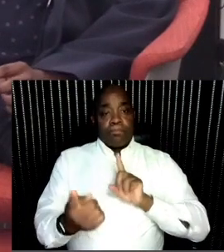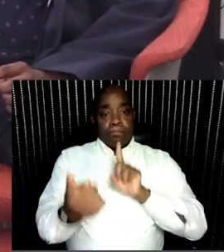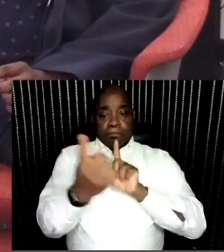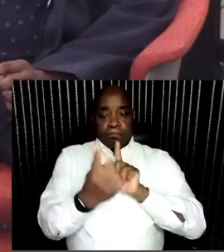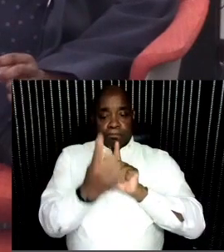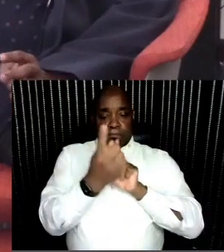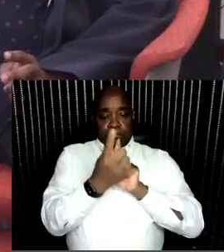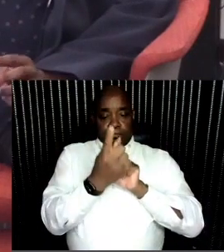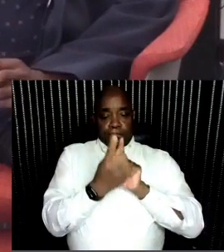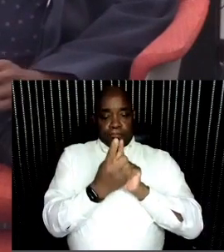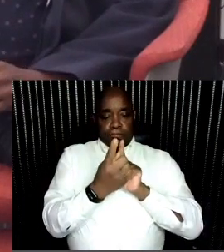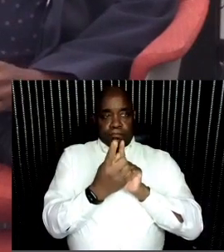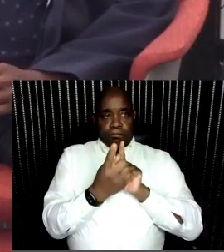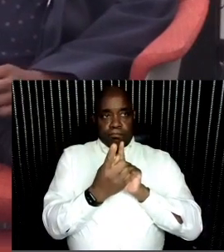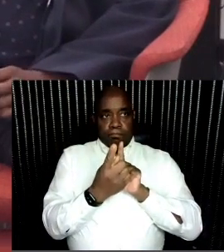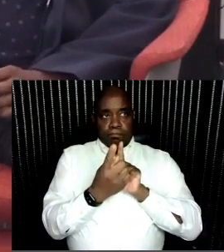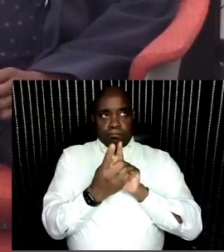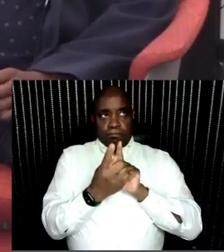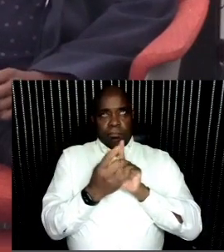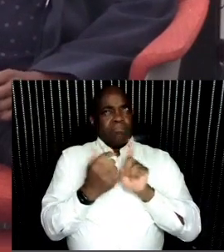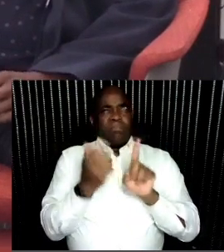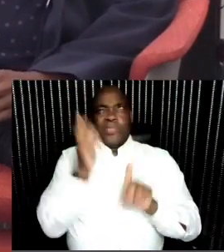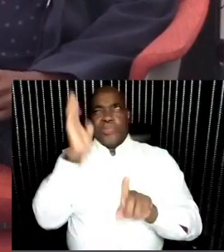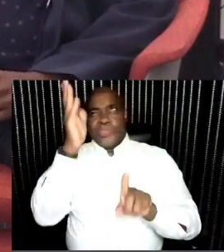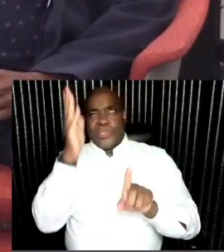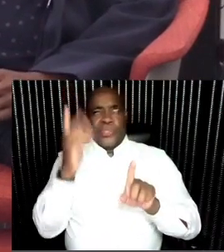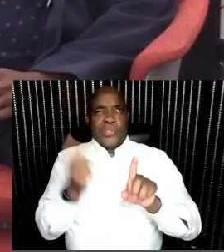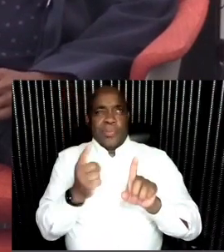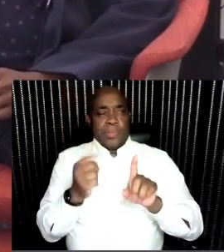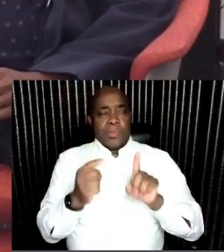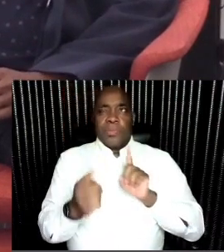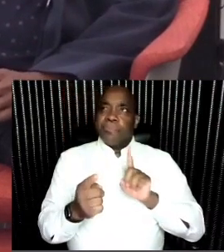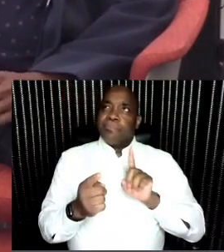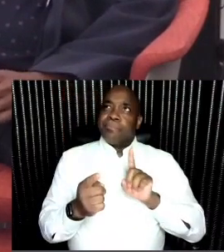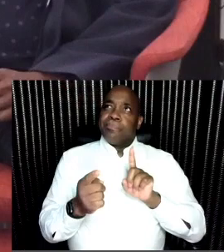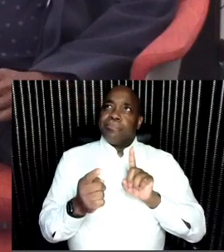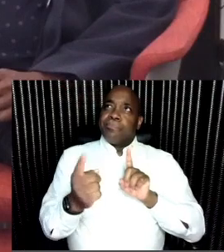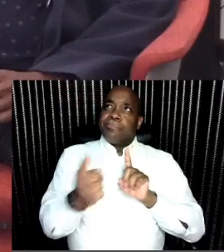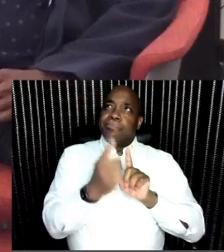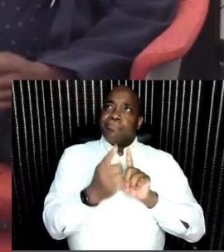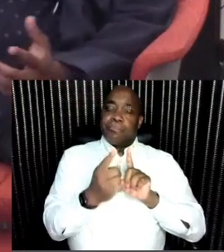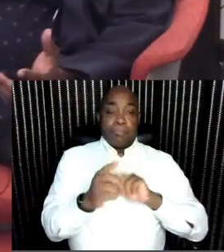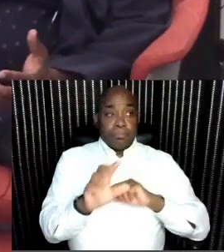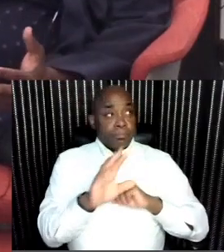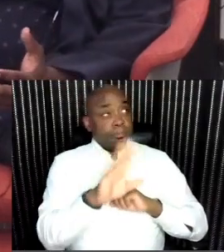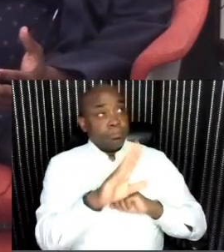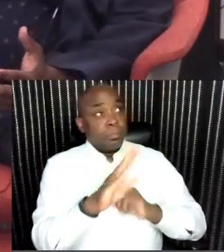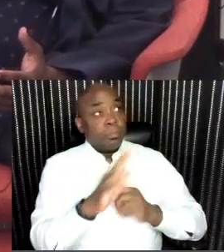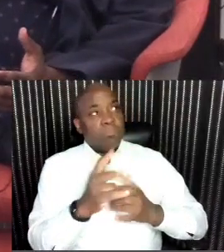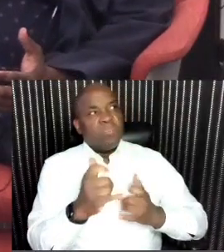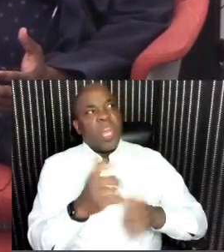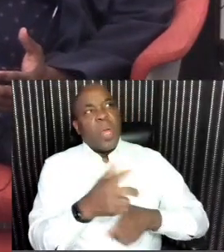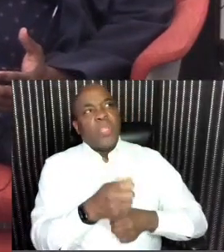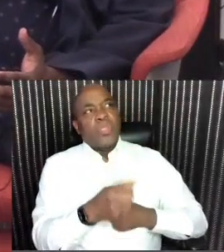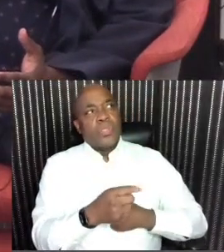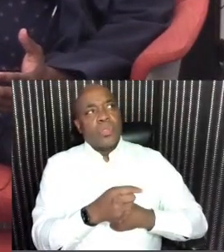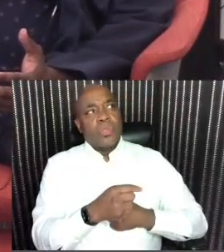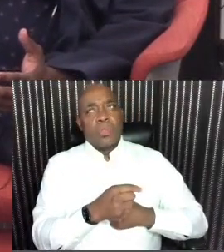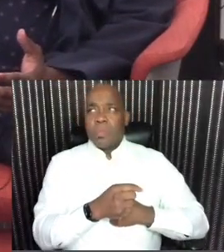I had said something or did a presentation. He's like, oh, now I trust you. Like, you know me for